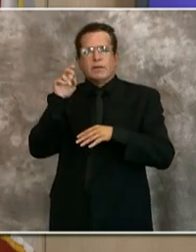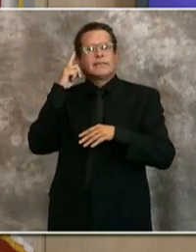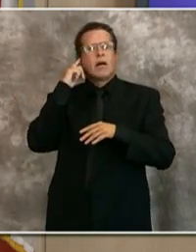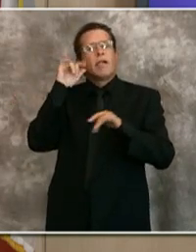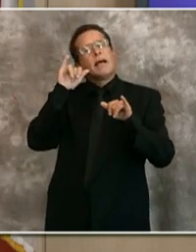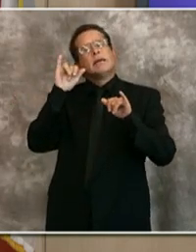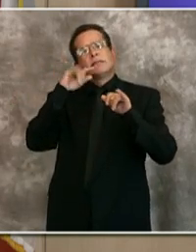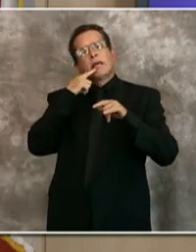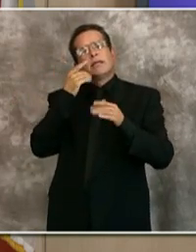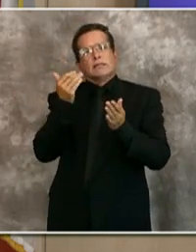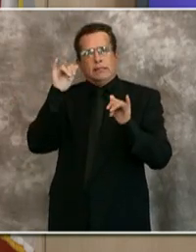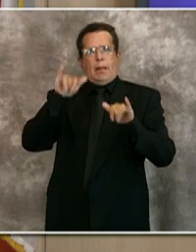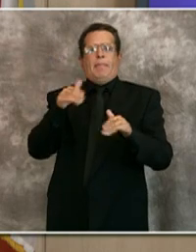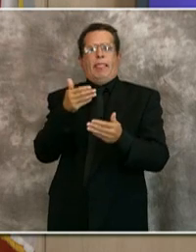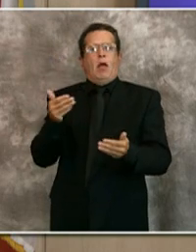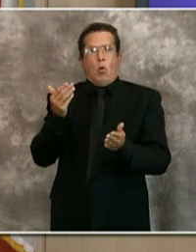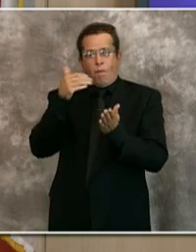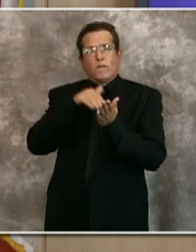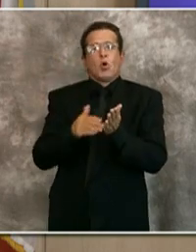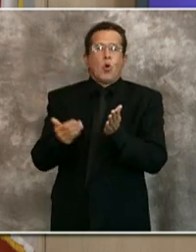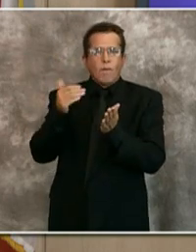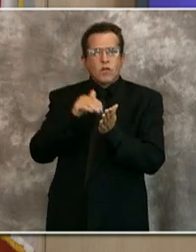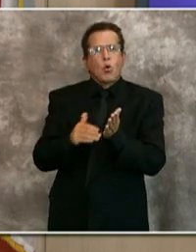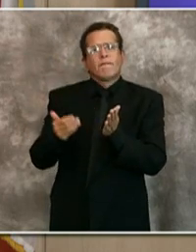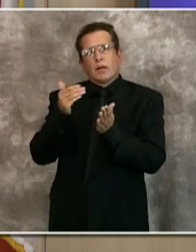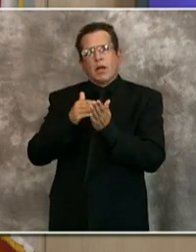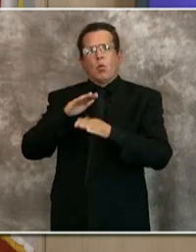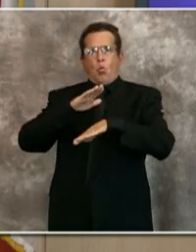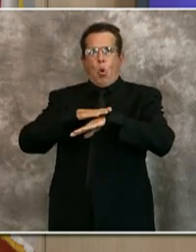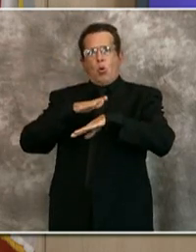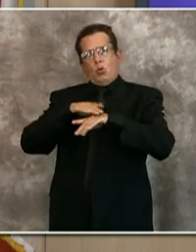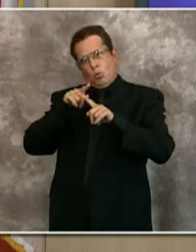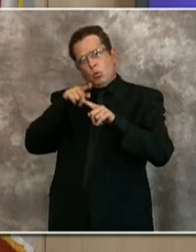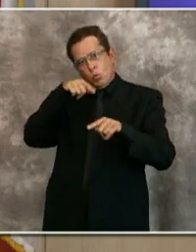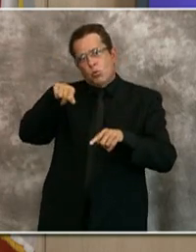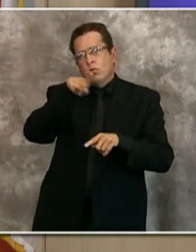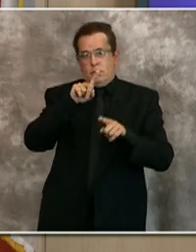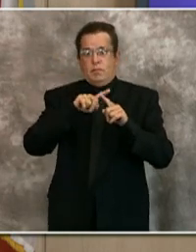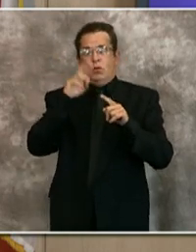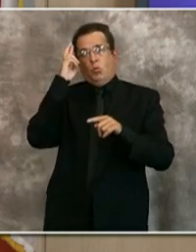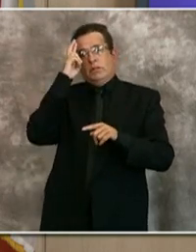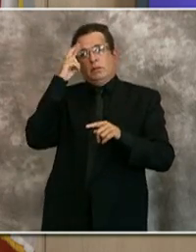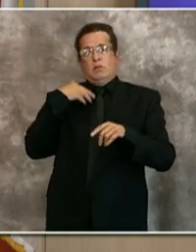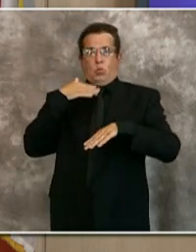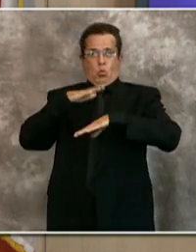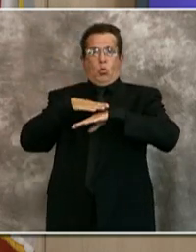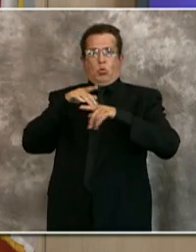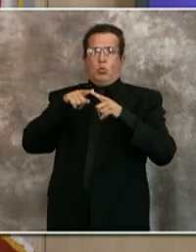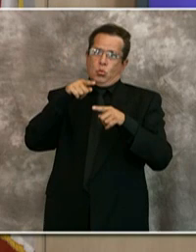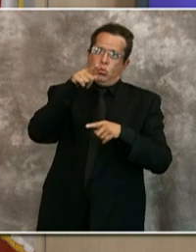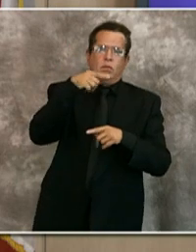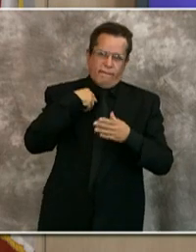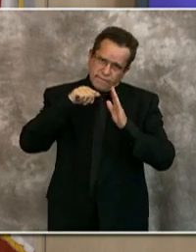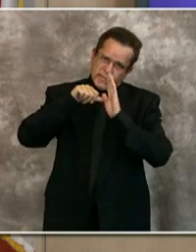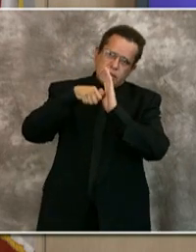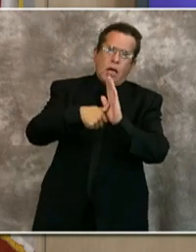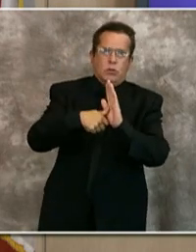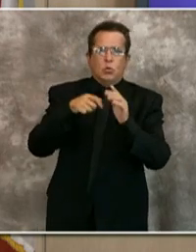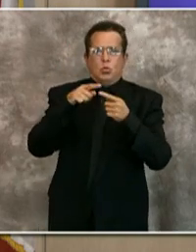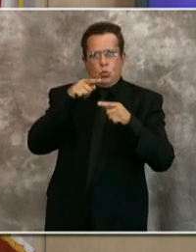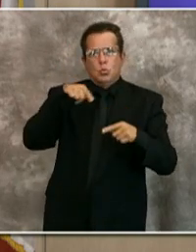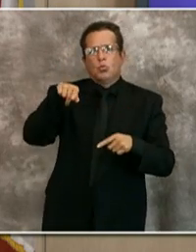record, going over the same warnings over and over, but there is a reason for why we keep emphasizing these